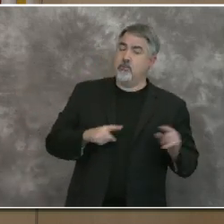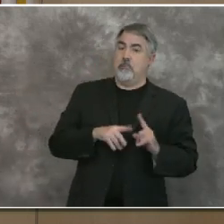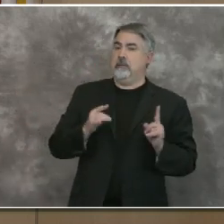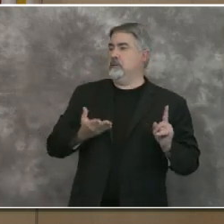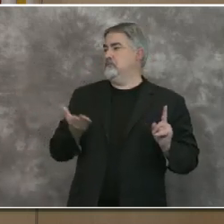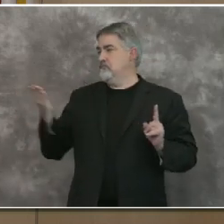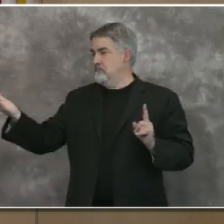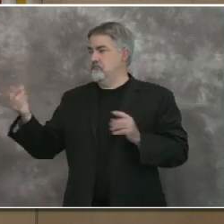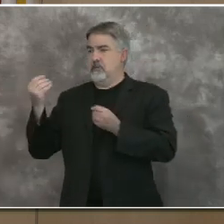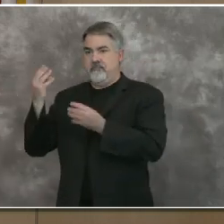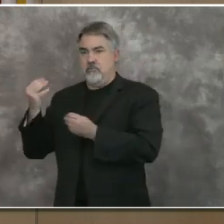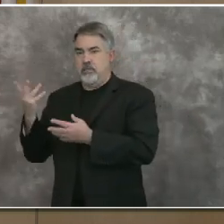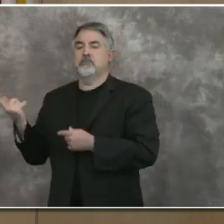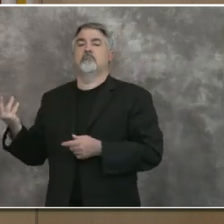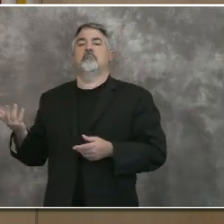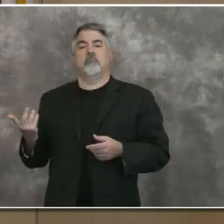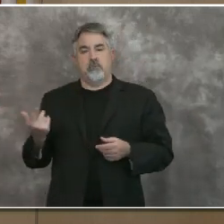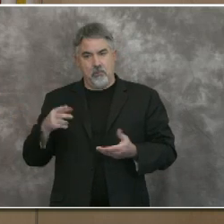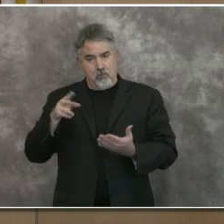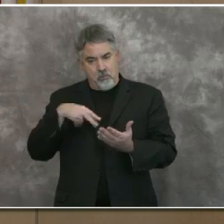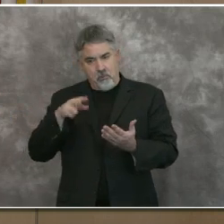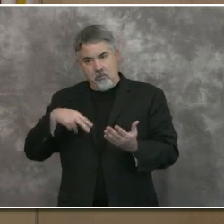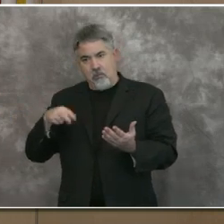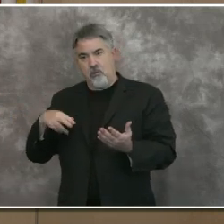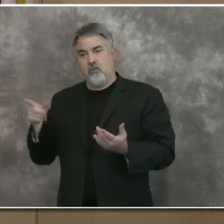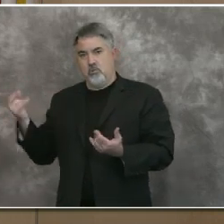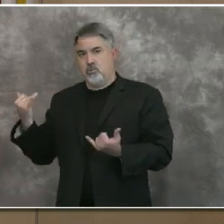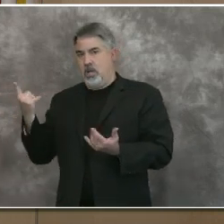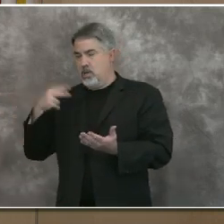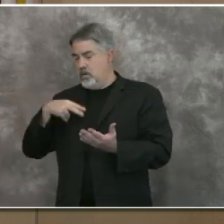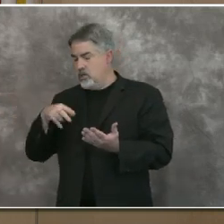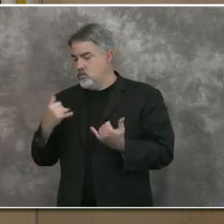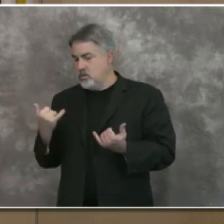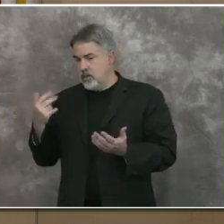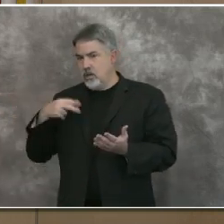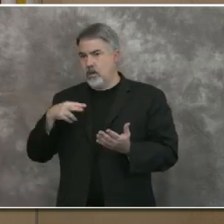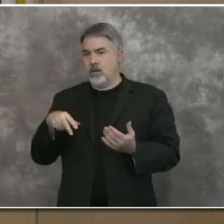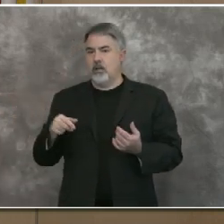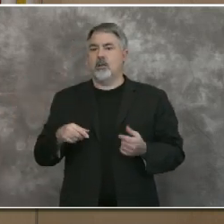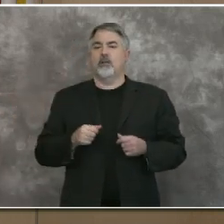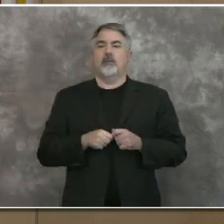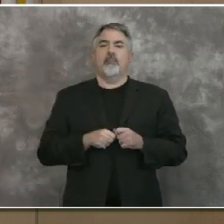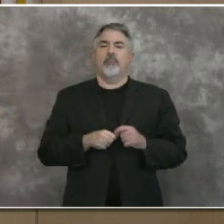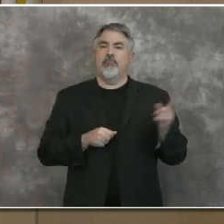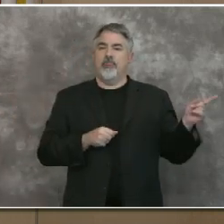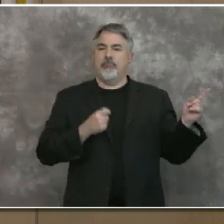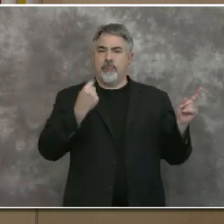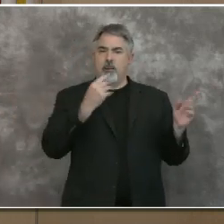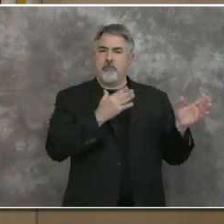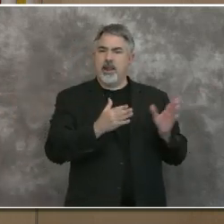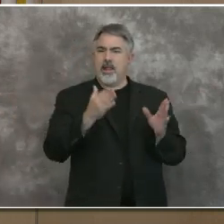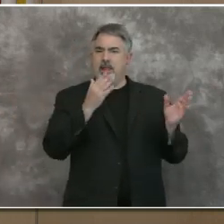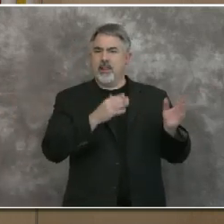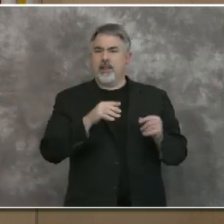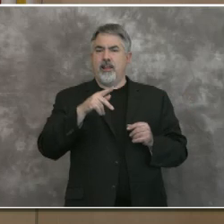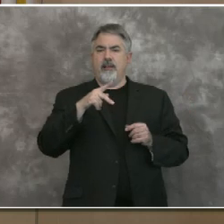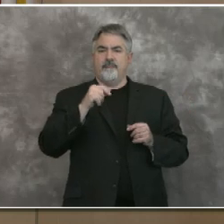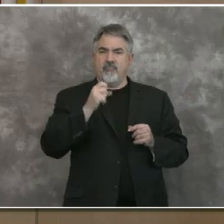be reviewing those plans today as they are planning a phased-in approach, and